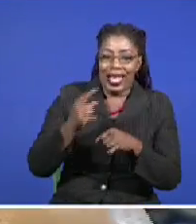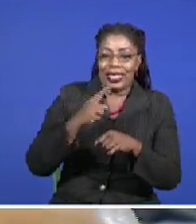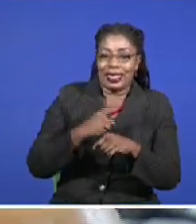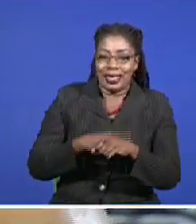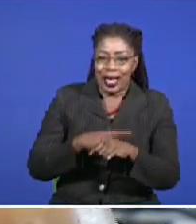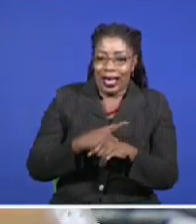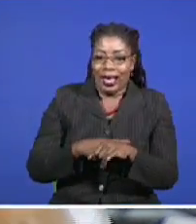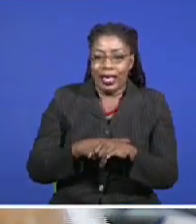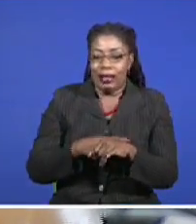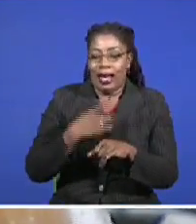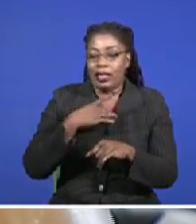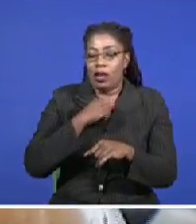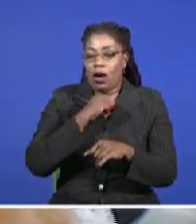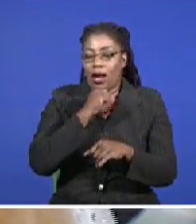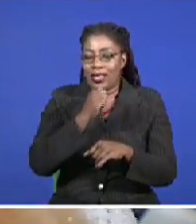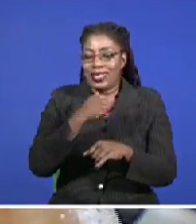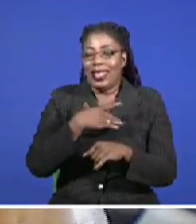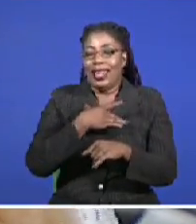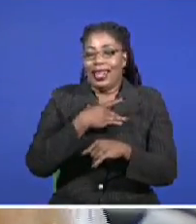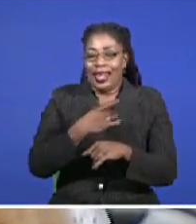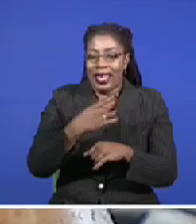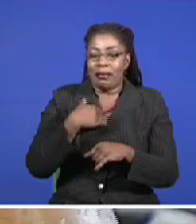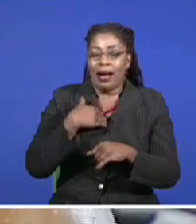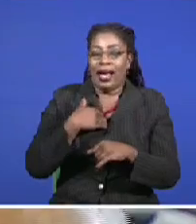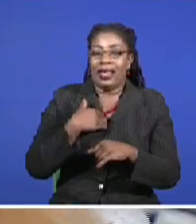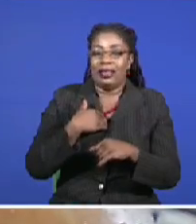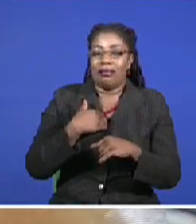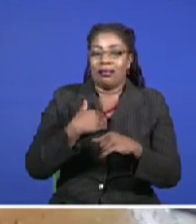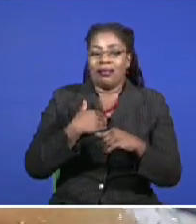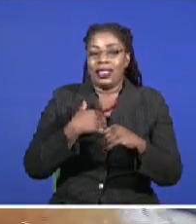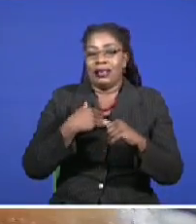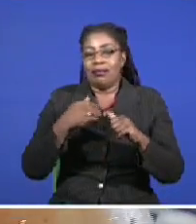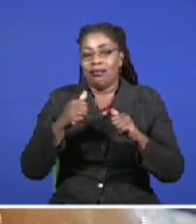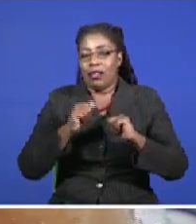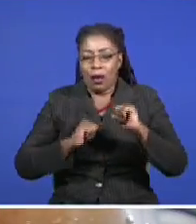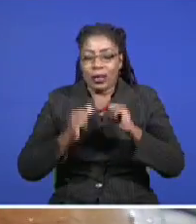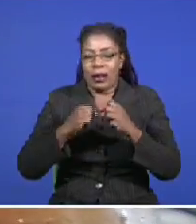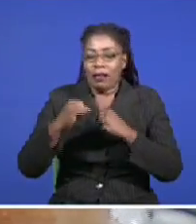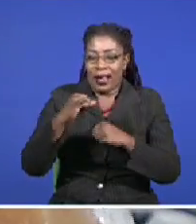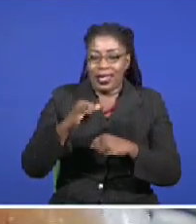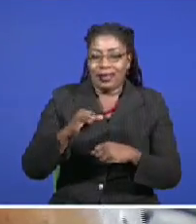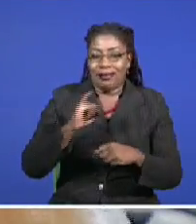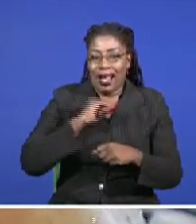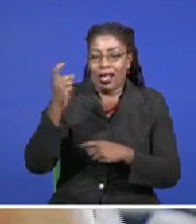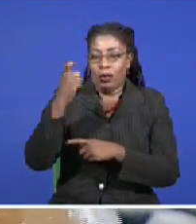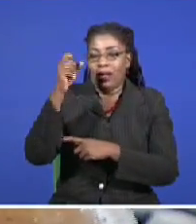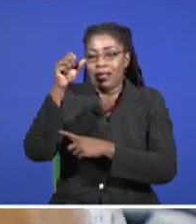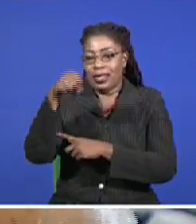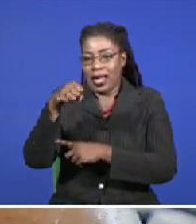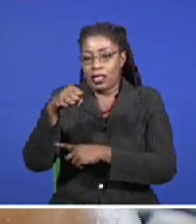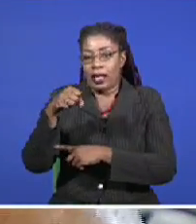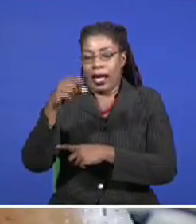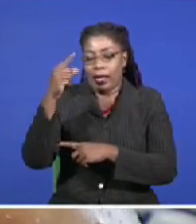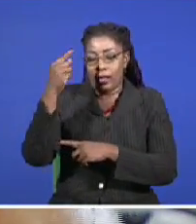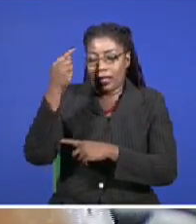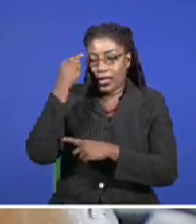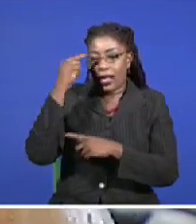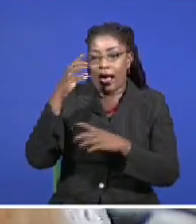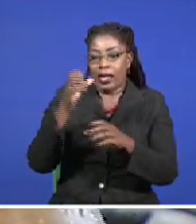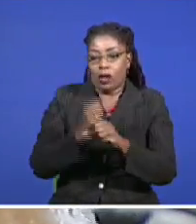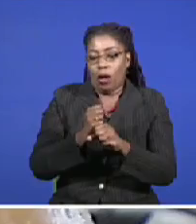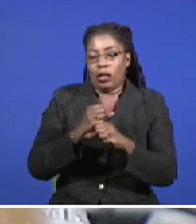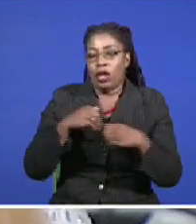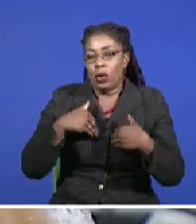really like my performance. I kind of gassed out even though I won. I still feel as if I gassed myself pretty quick, so I was